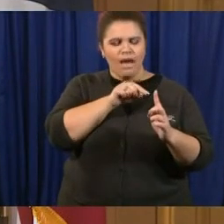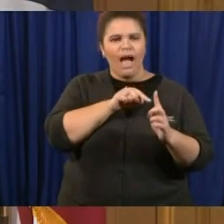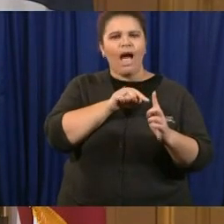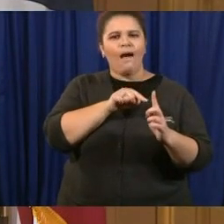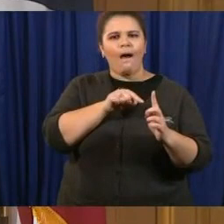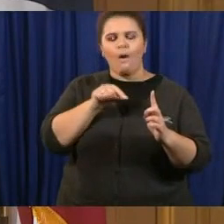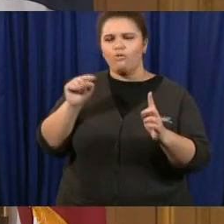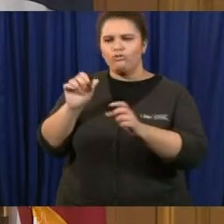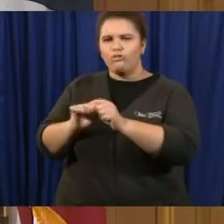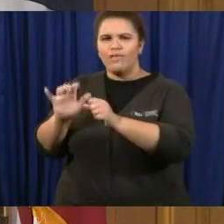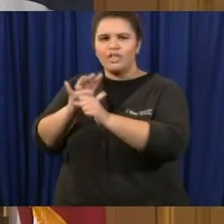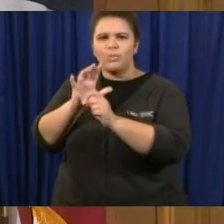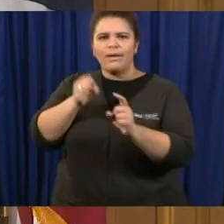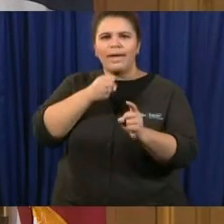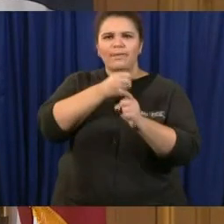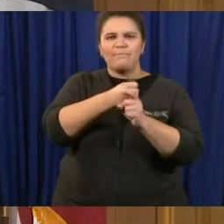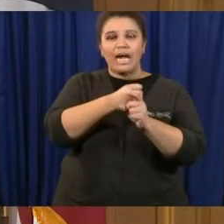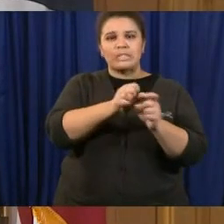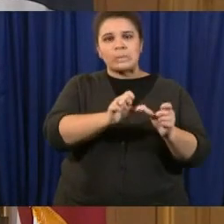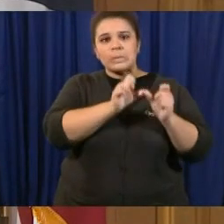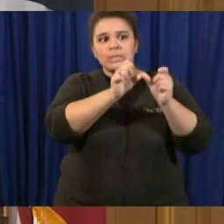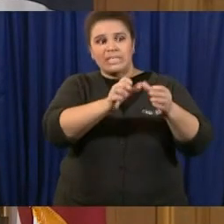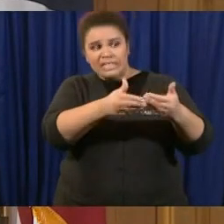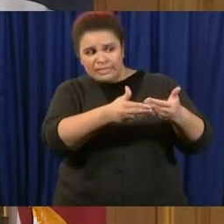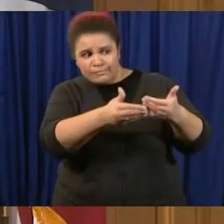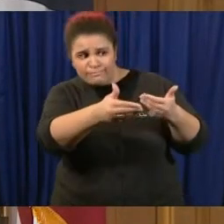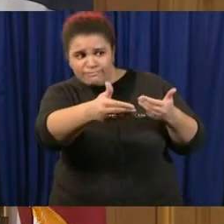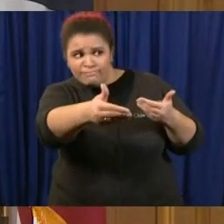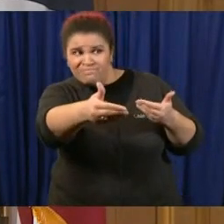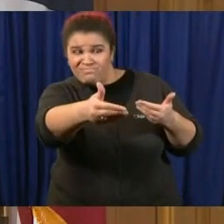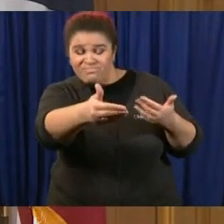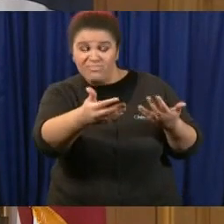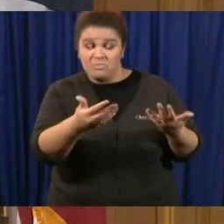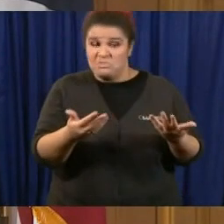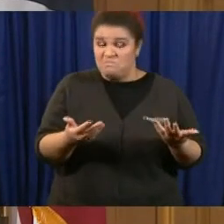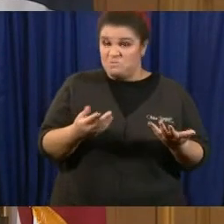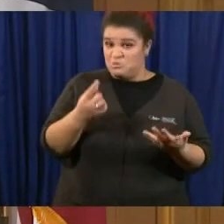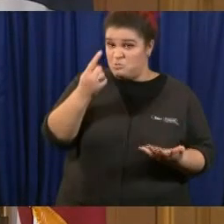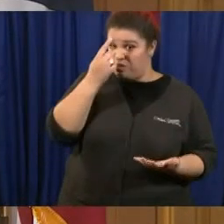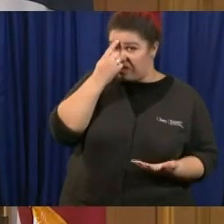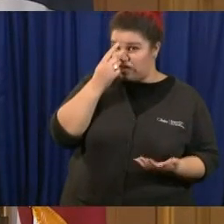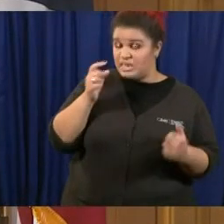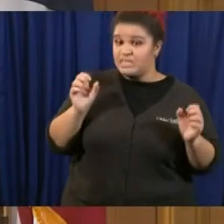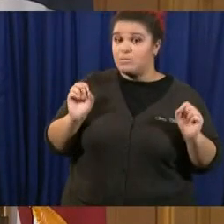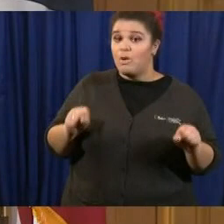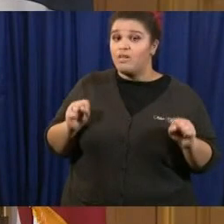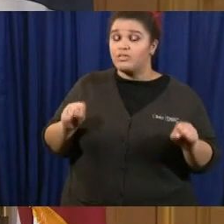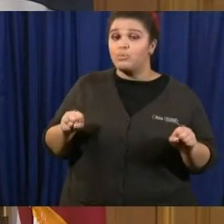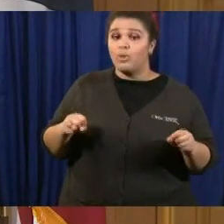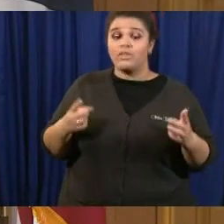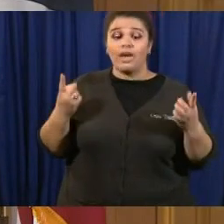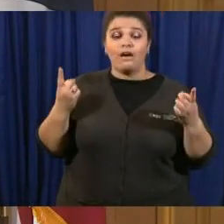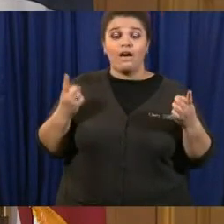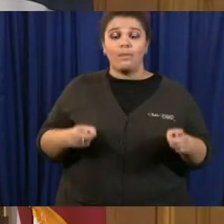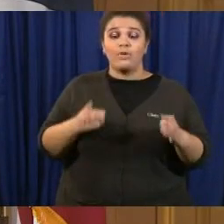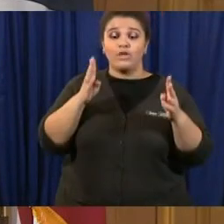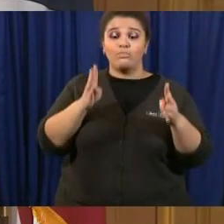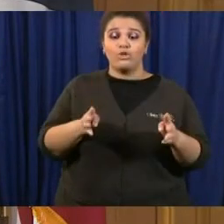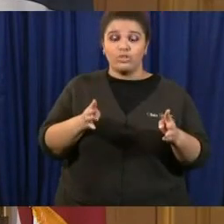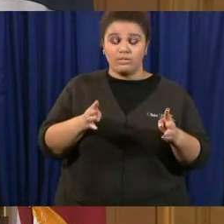coronavirus. Really, like, if it could result in long-term sentences being reduced in the future